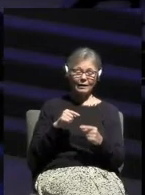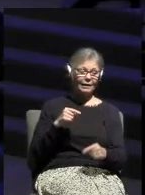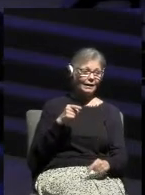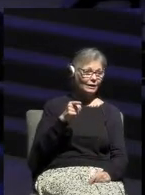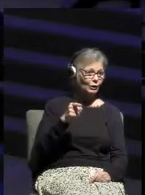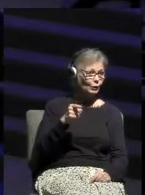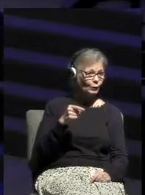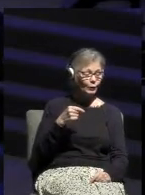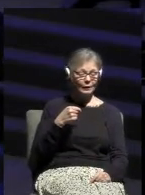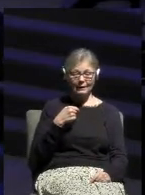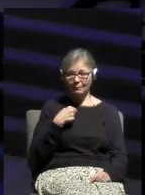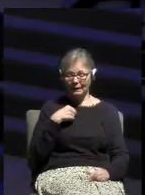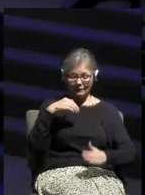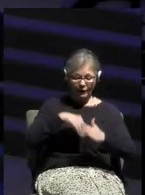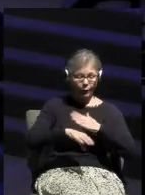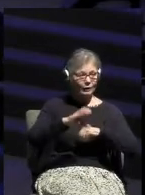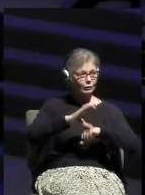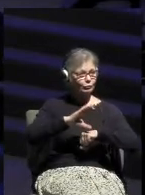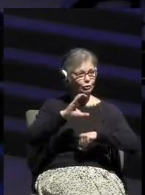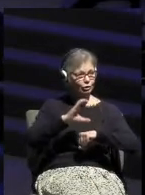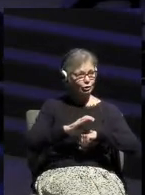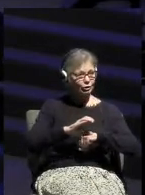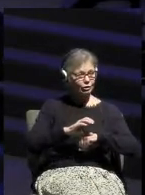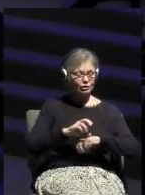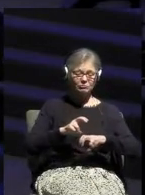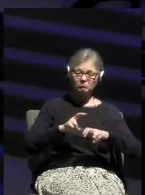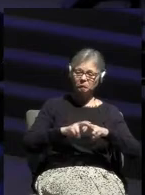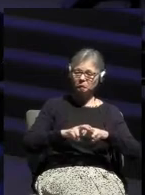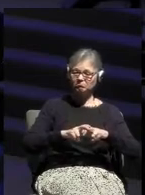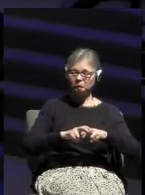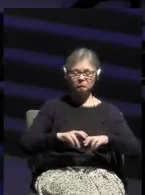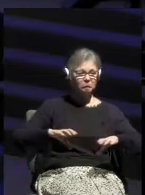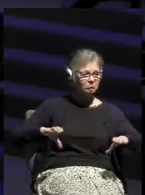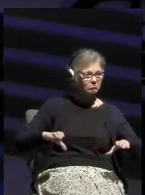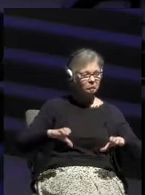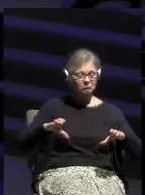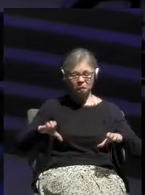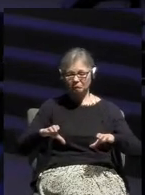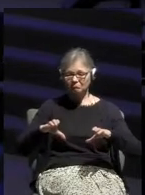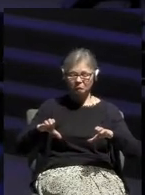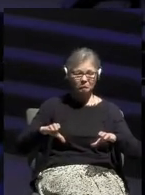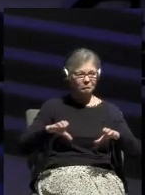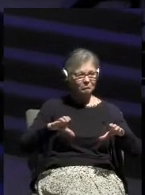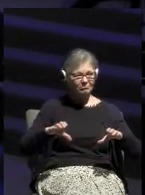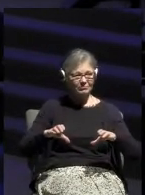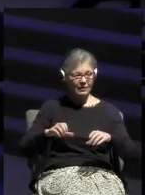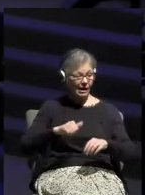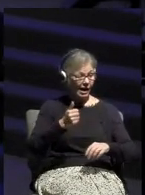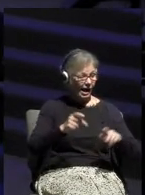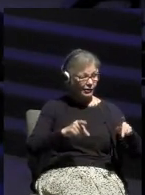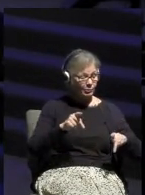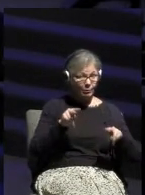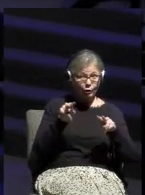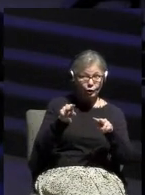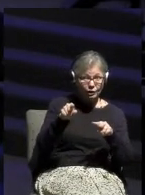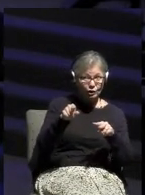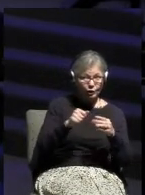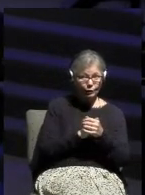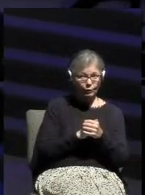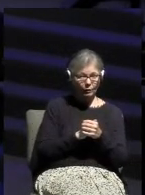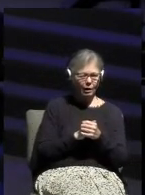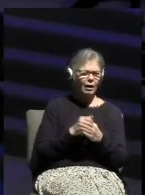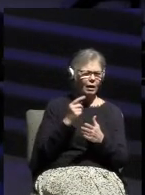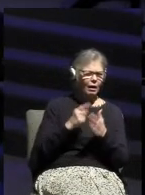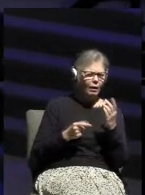we have to provide that in our services. That we can't be ho-hum about it, because there's people that need to experience